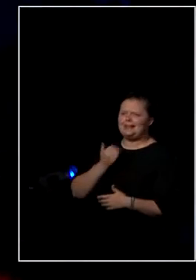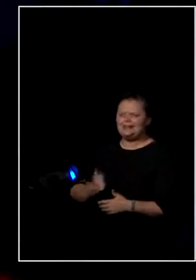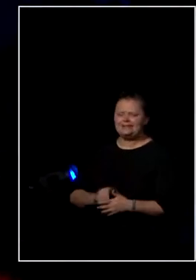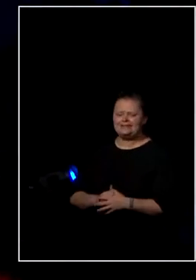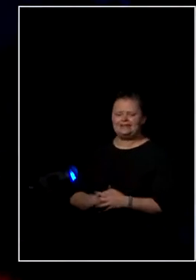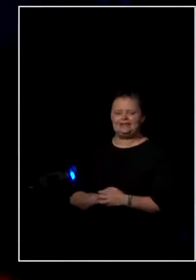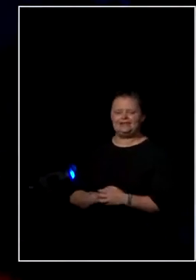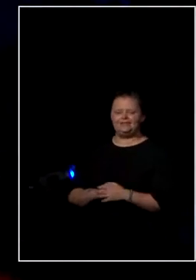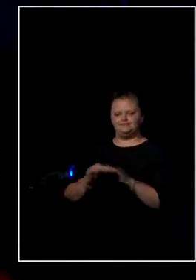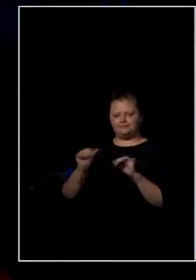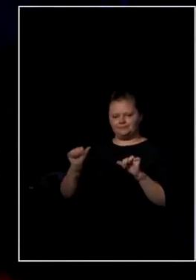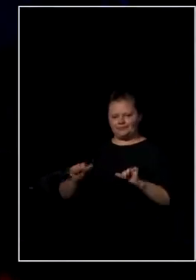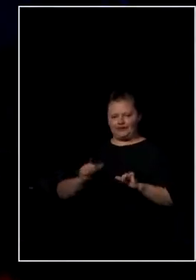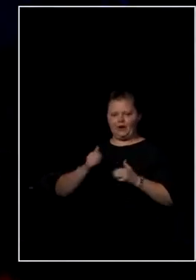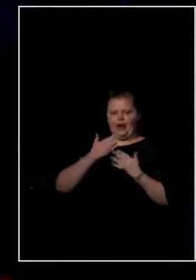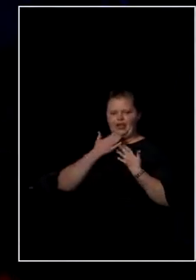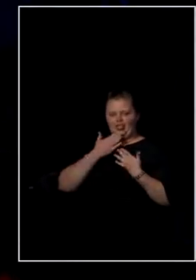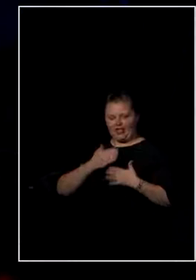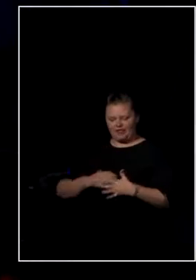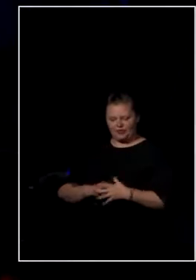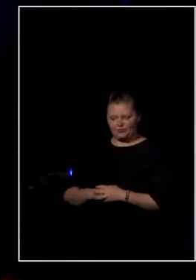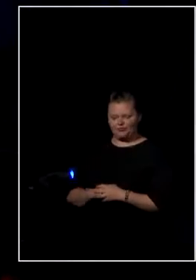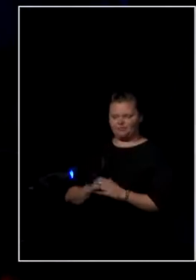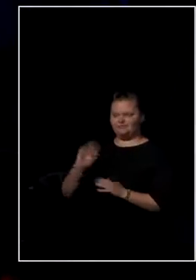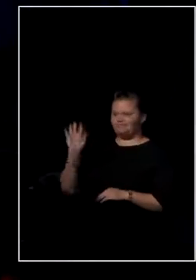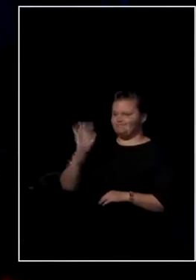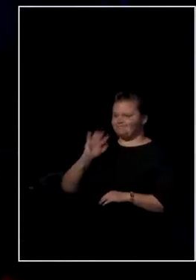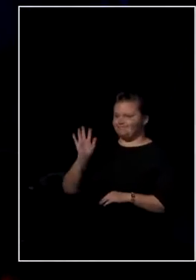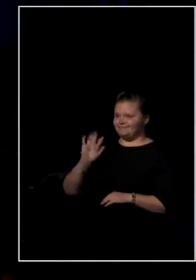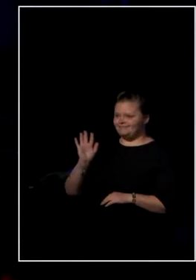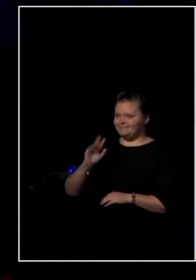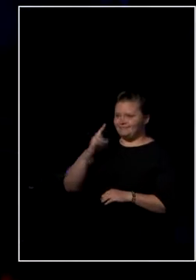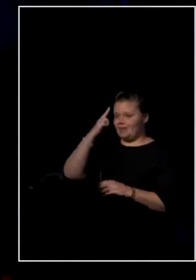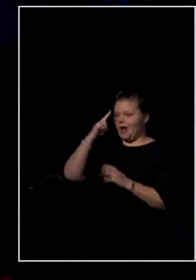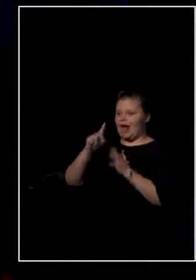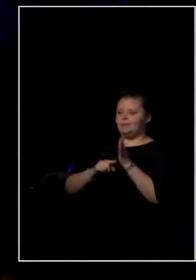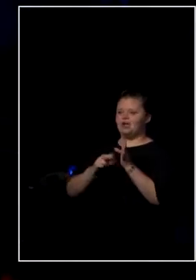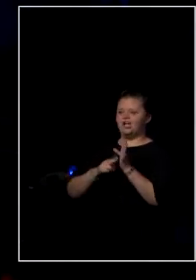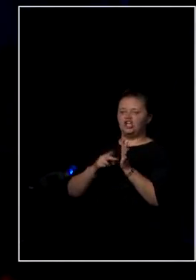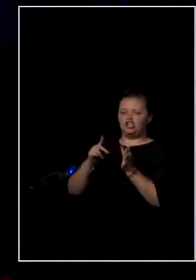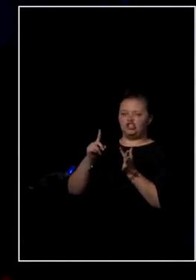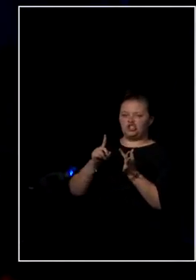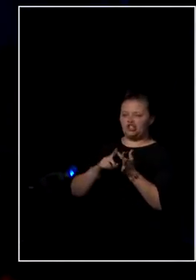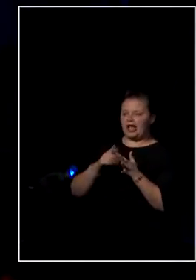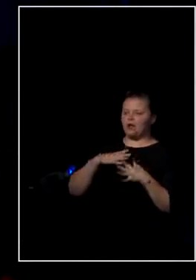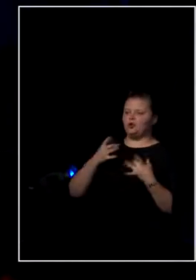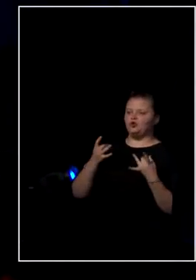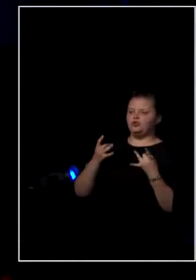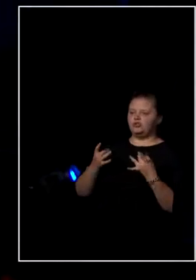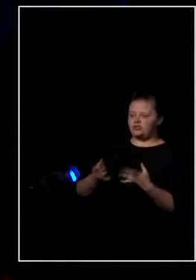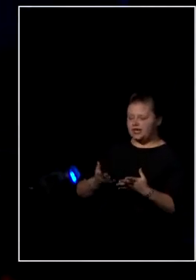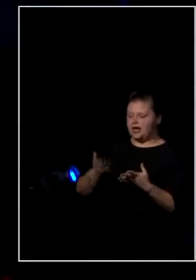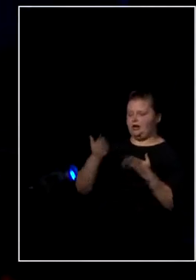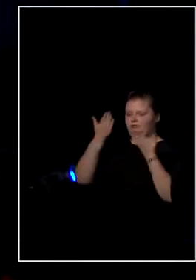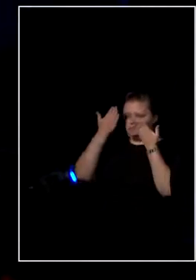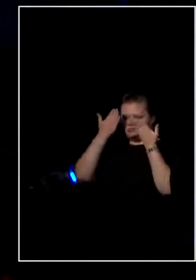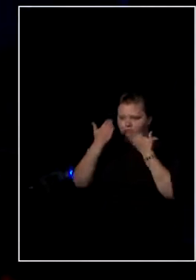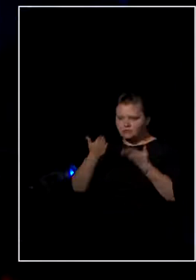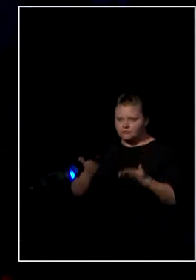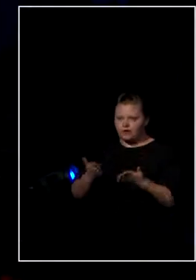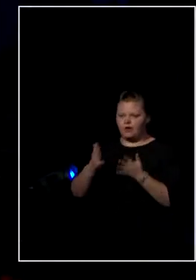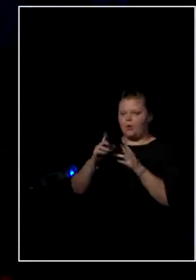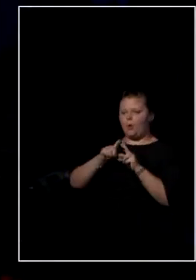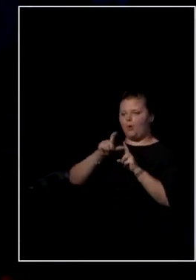Yeah. Okay, thanks. Hi everybody, my name's Jane and I'd like to begin by paying my respects to the